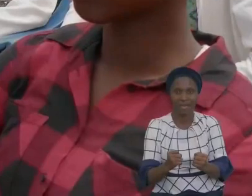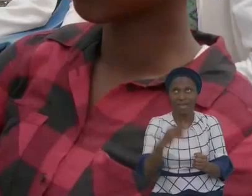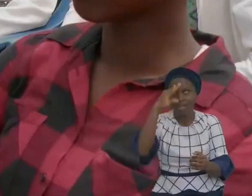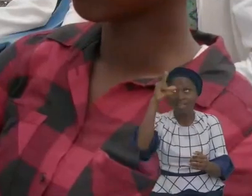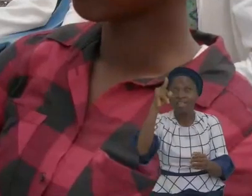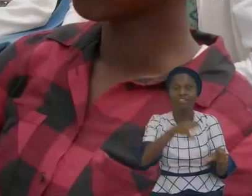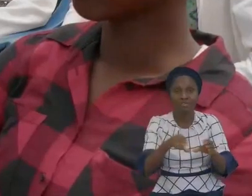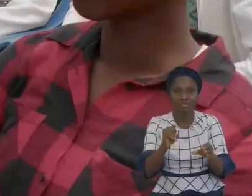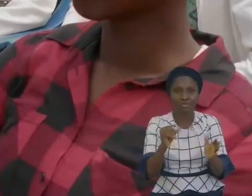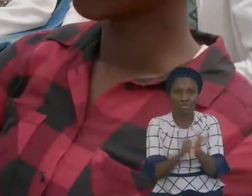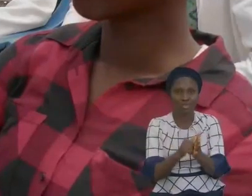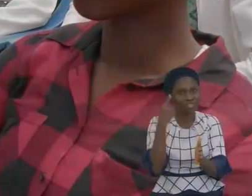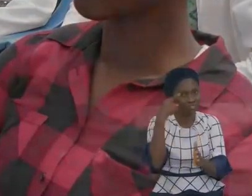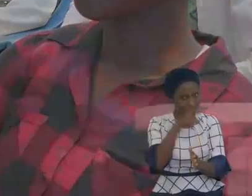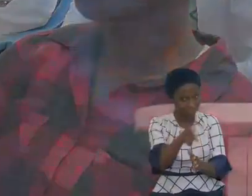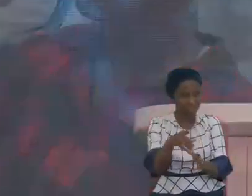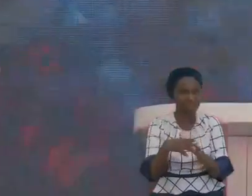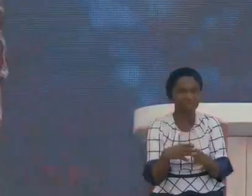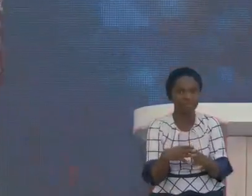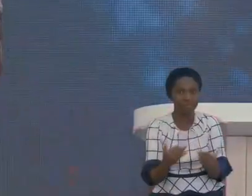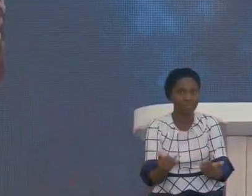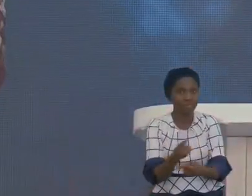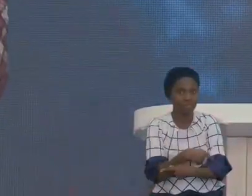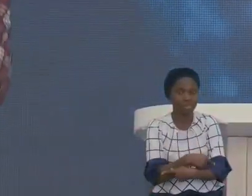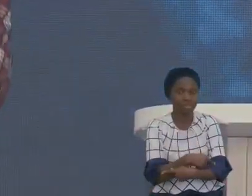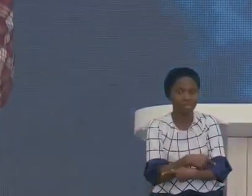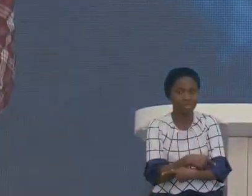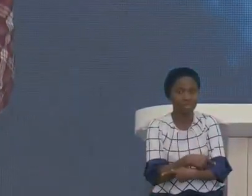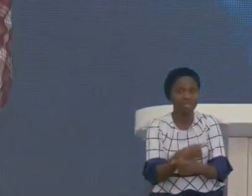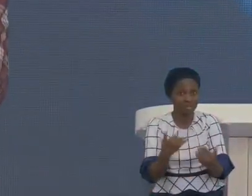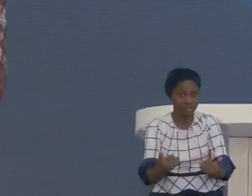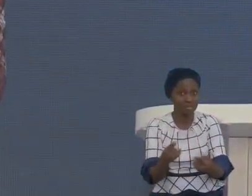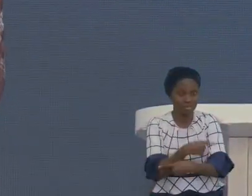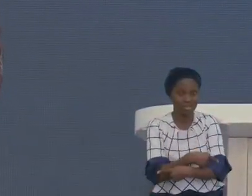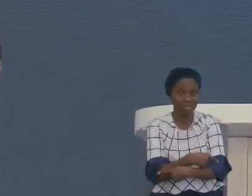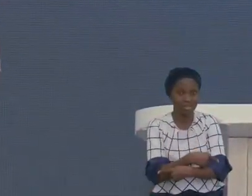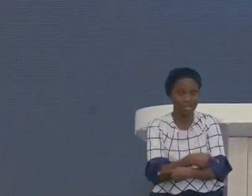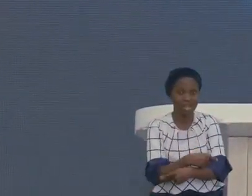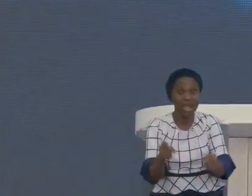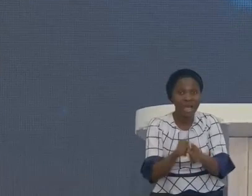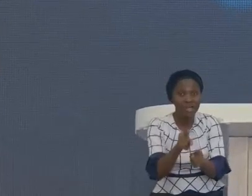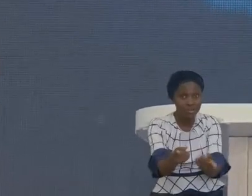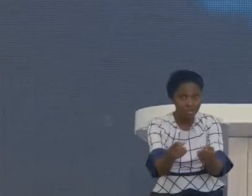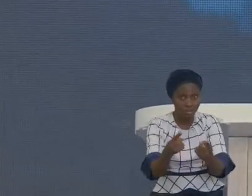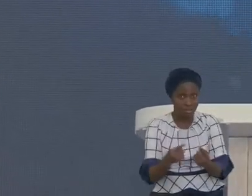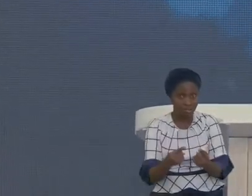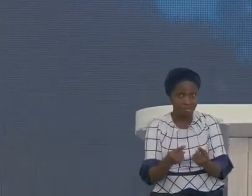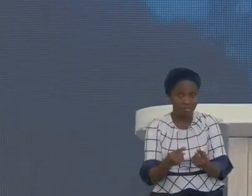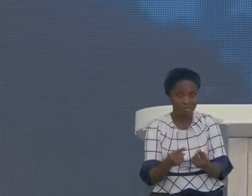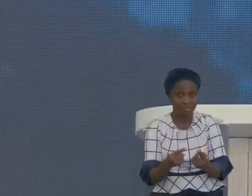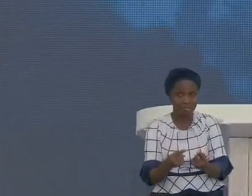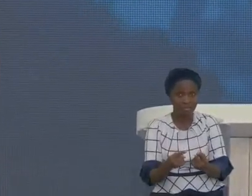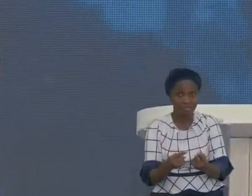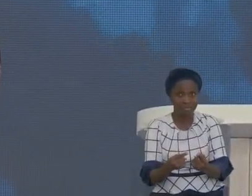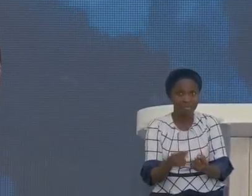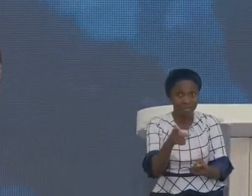And today, as you come, you're not trying to go up without his help,